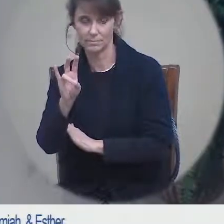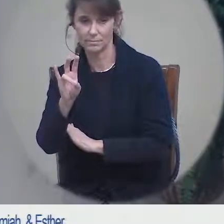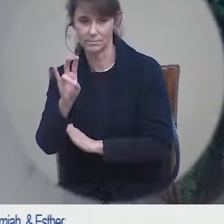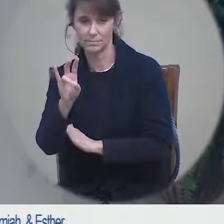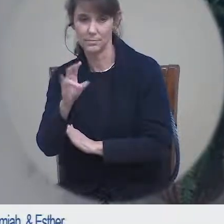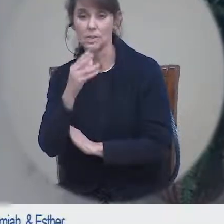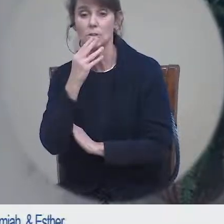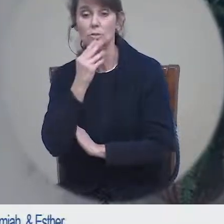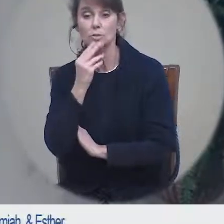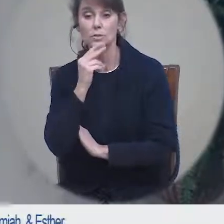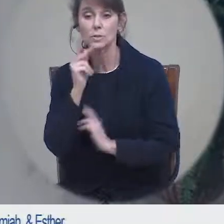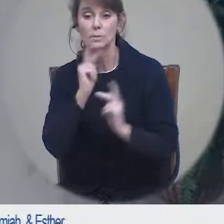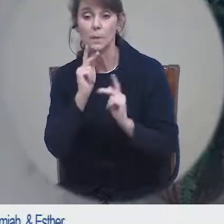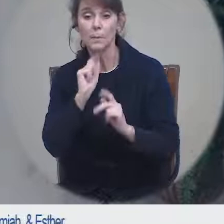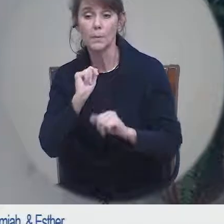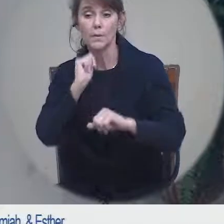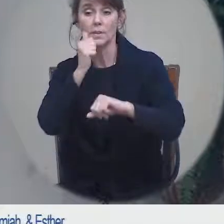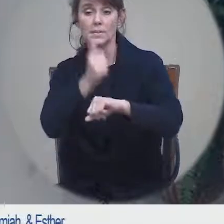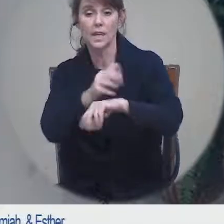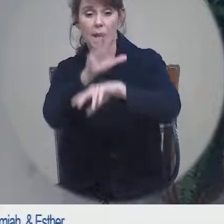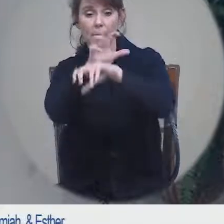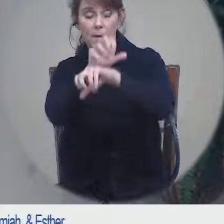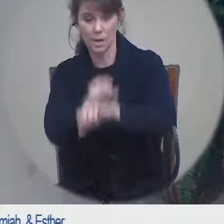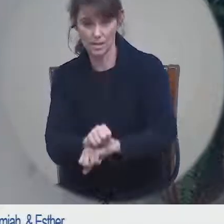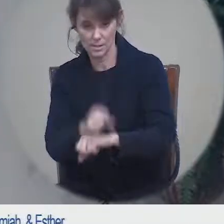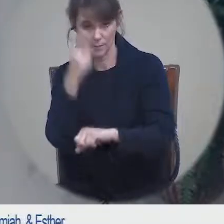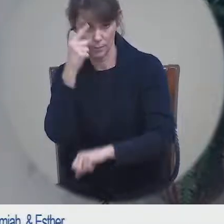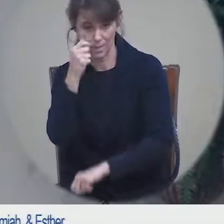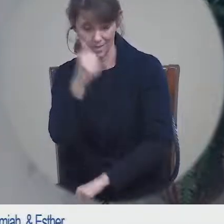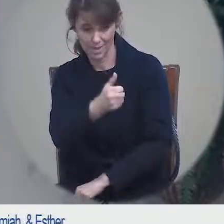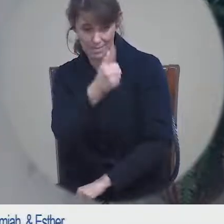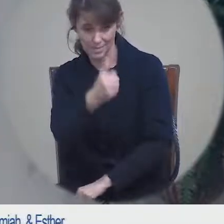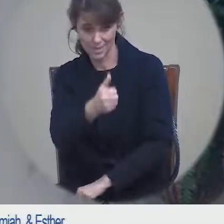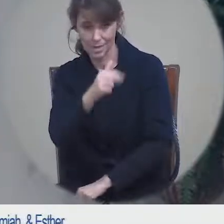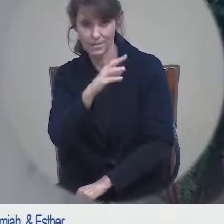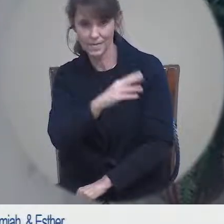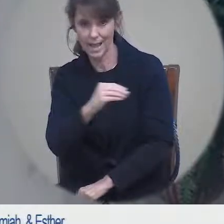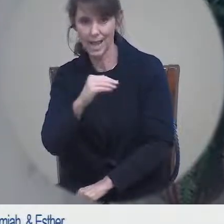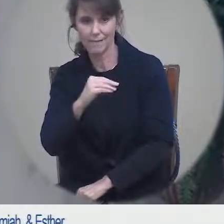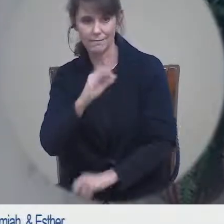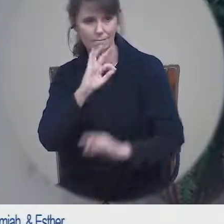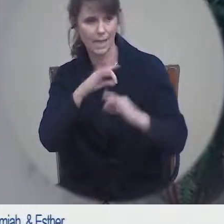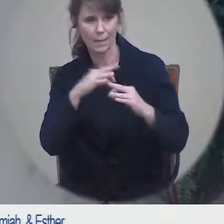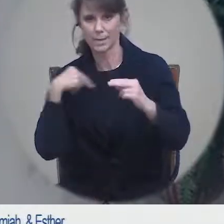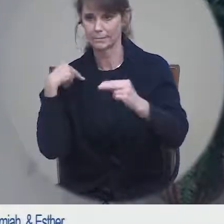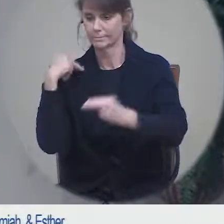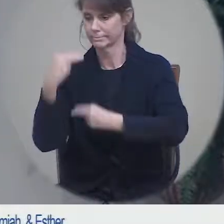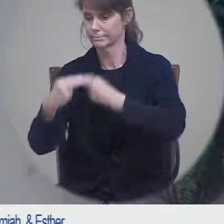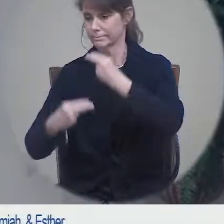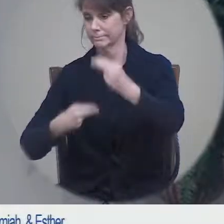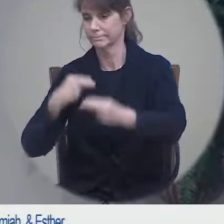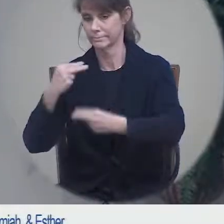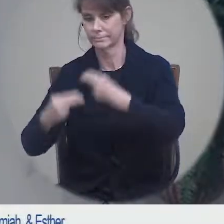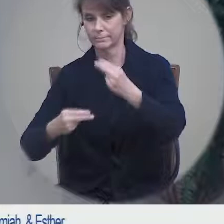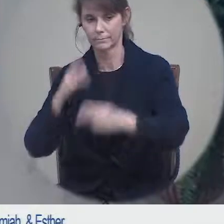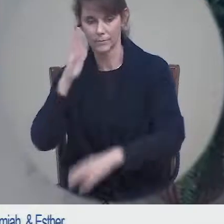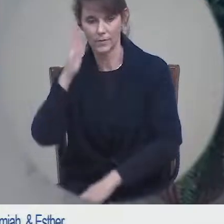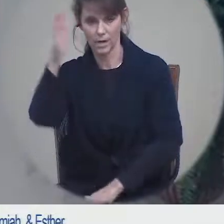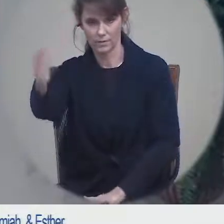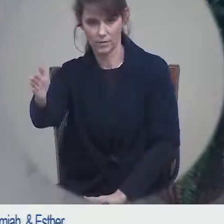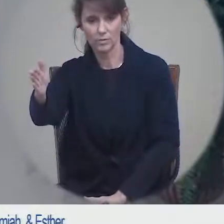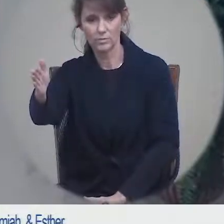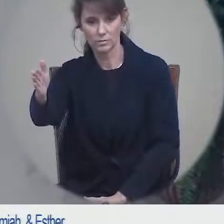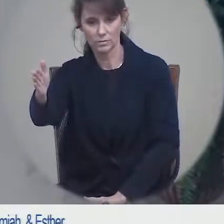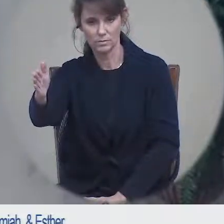Jews established and made a custom for themselves and for their descendants and for all those who allied themselves with them.